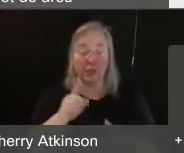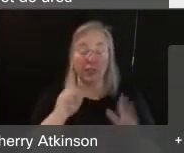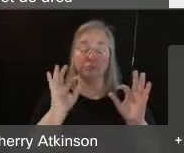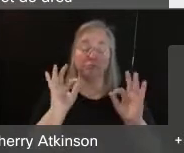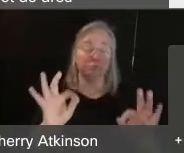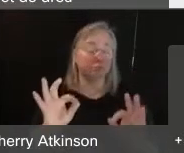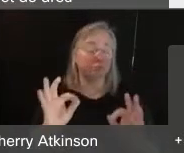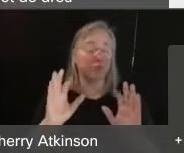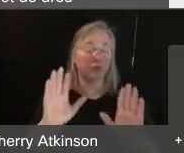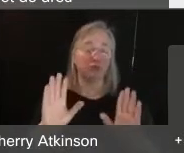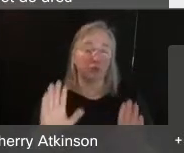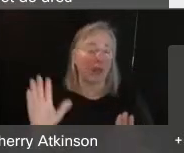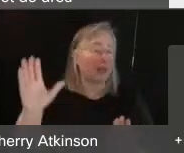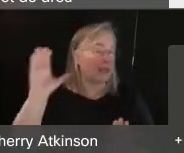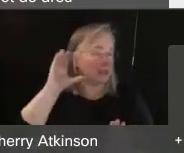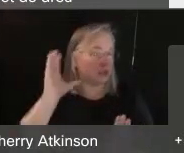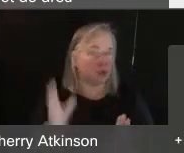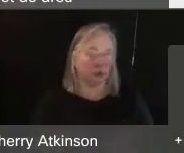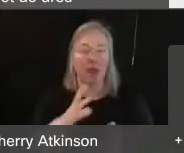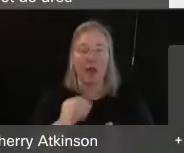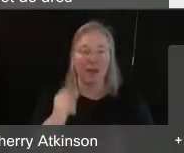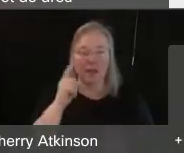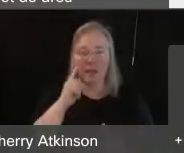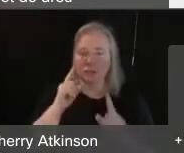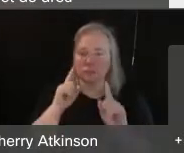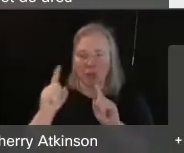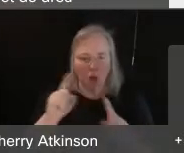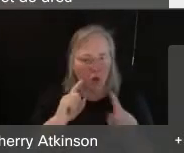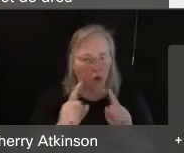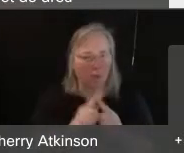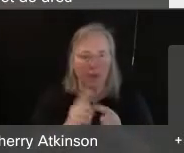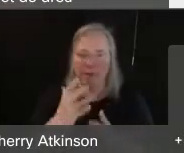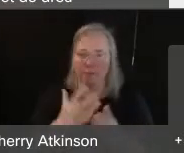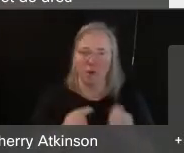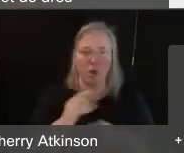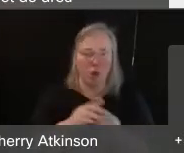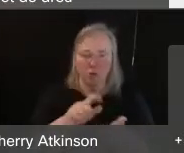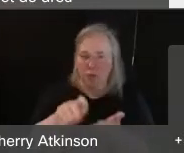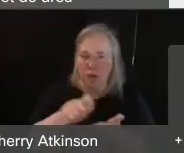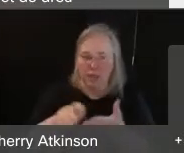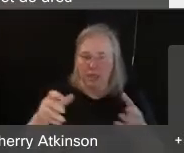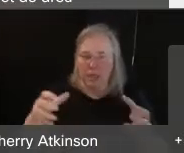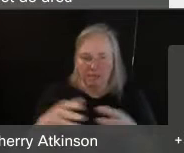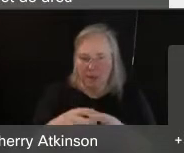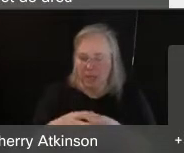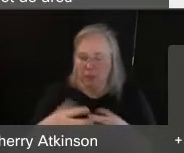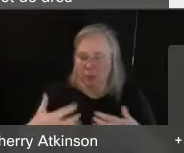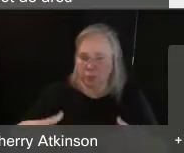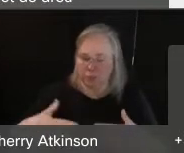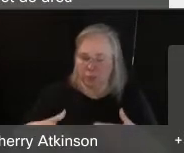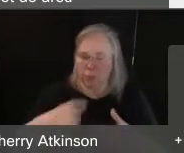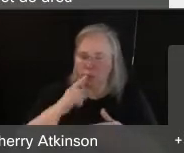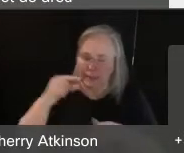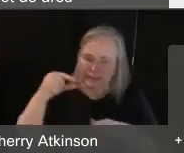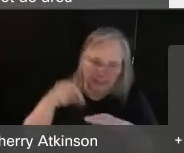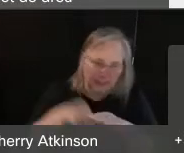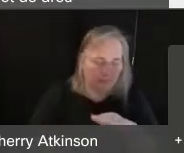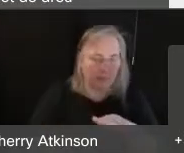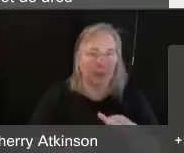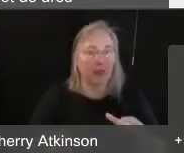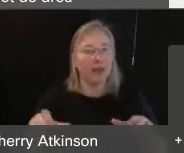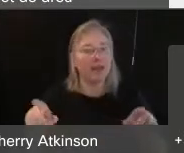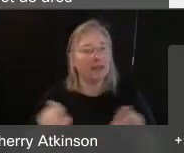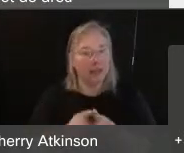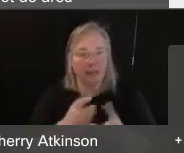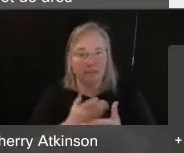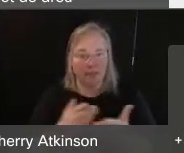that the dialogue with everybody on the writing committee was quite in depth and succinct in where we wanted to go